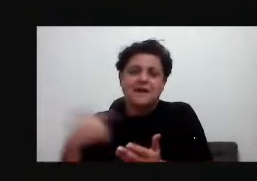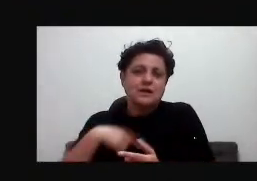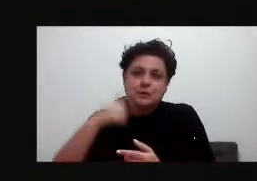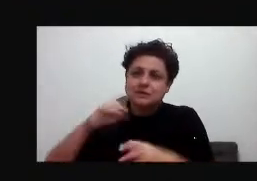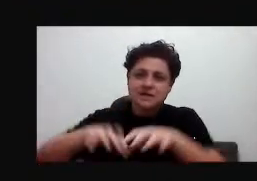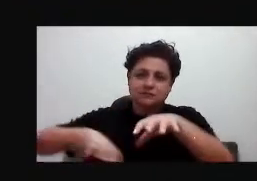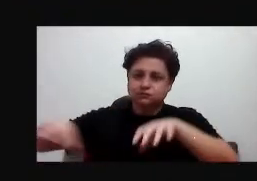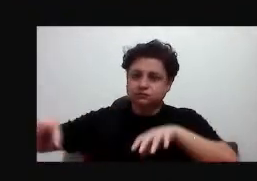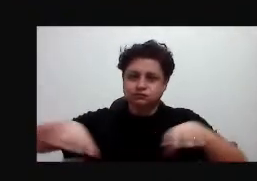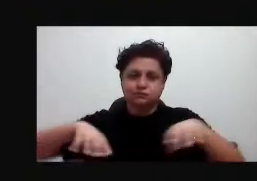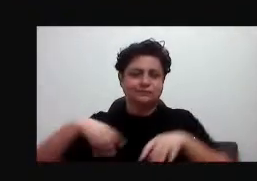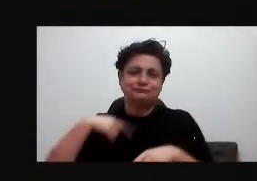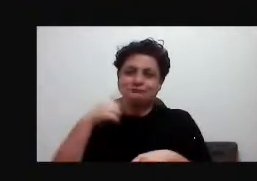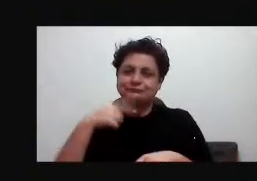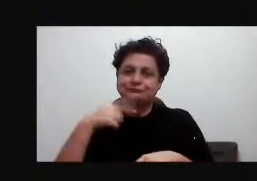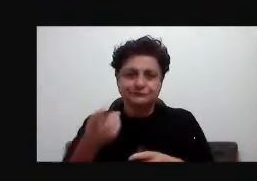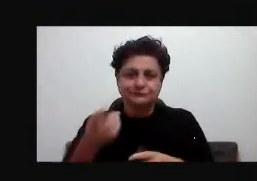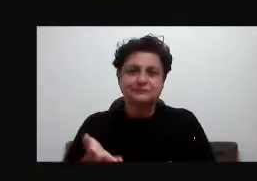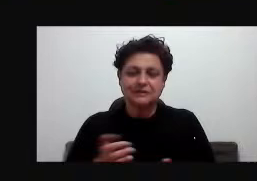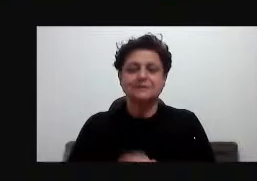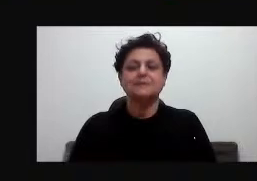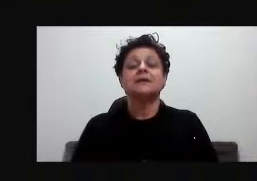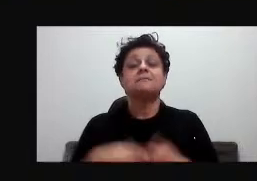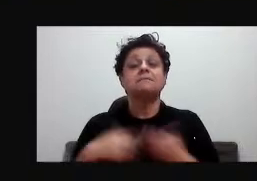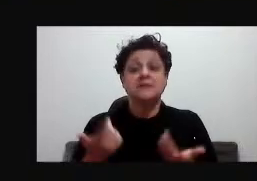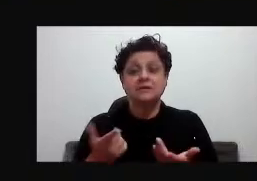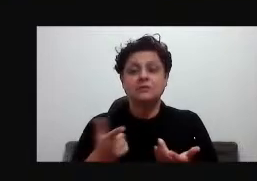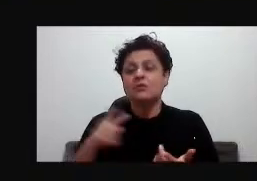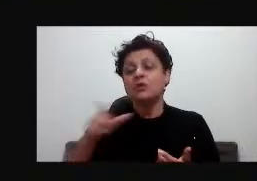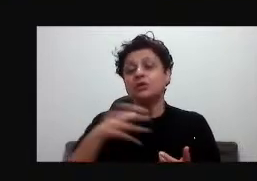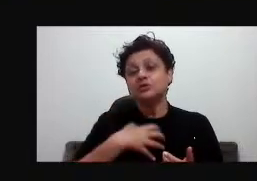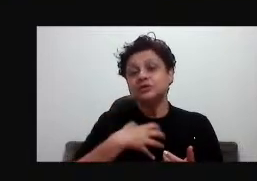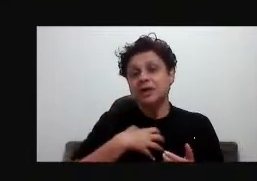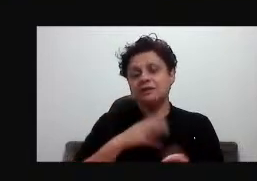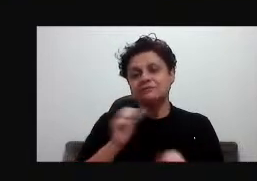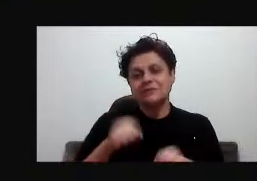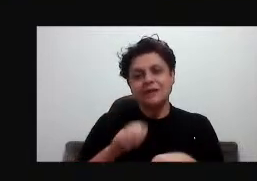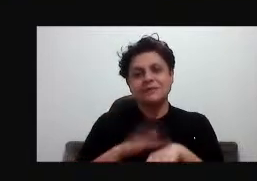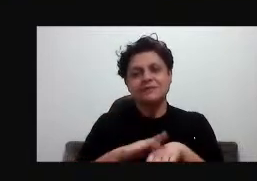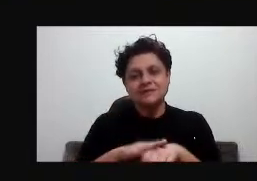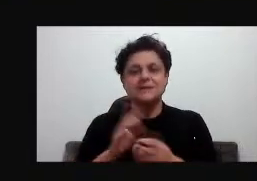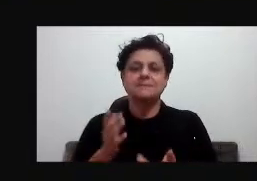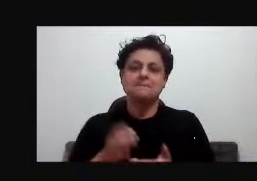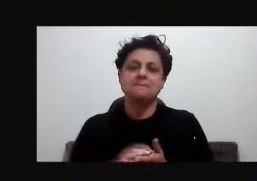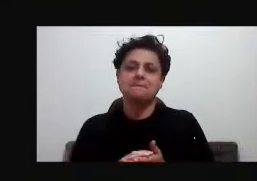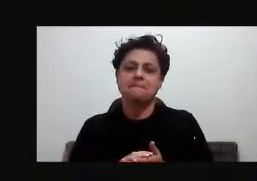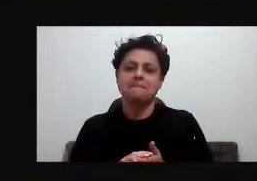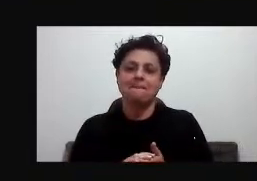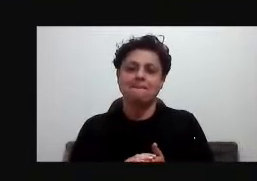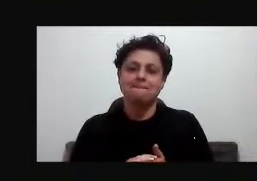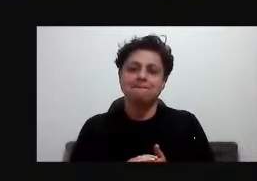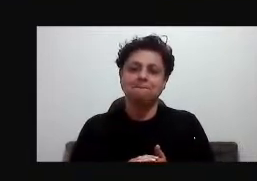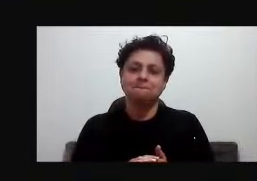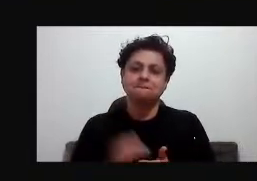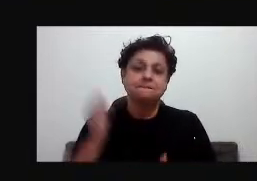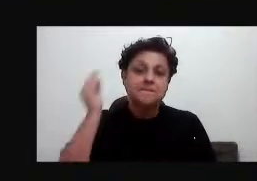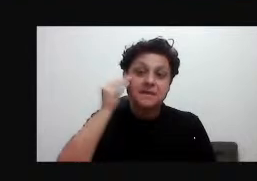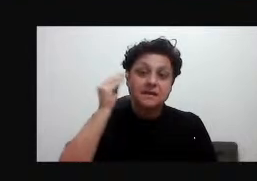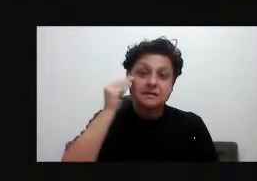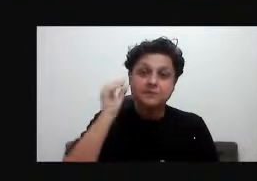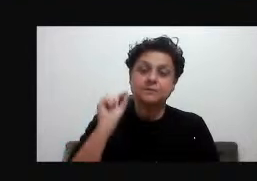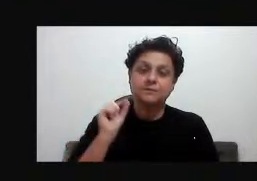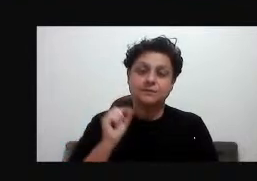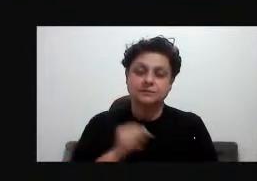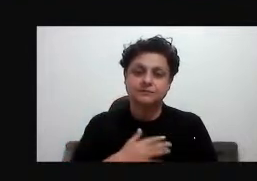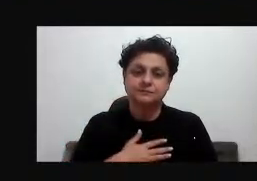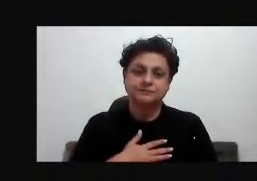So the other way of doing it is really to try to give